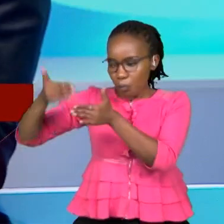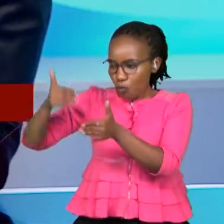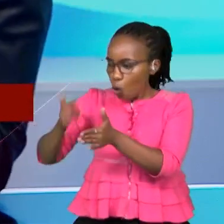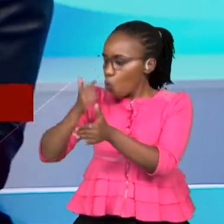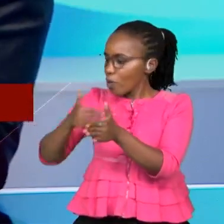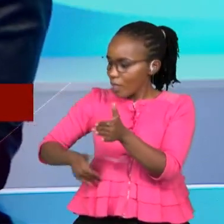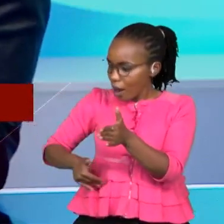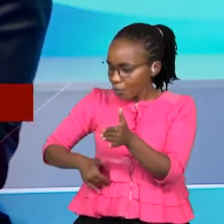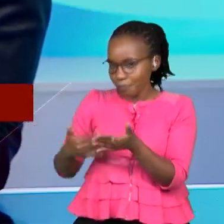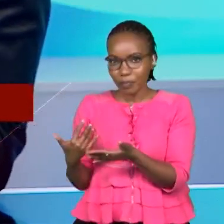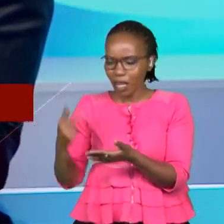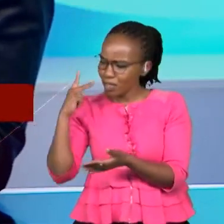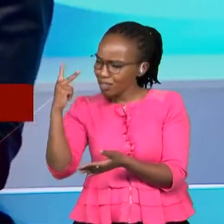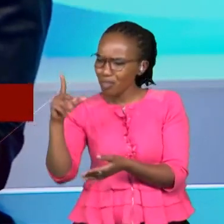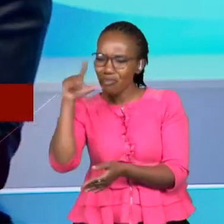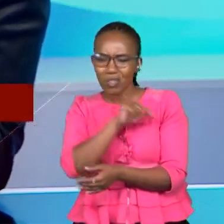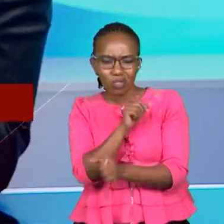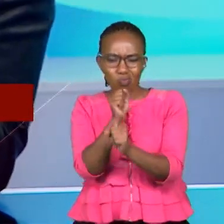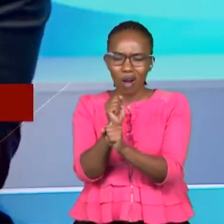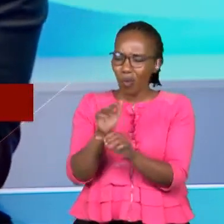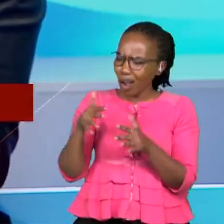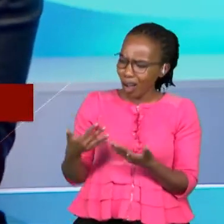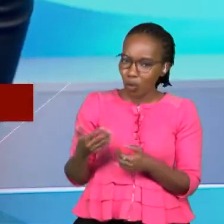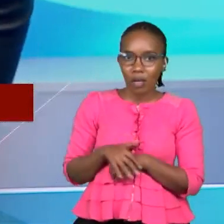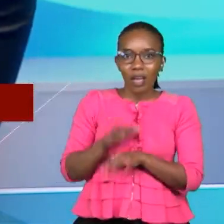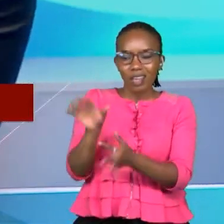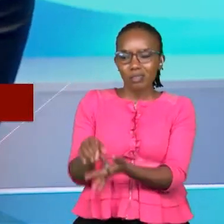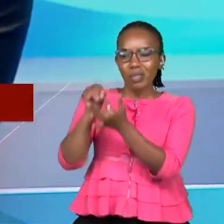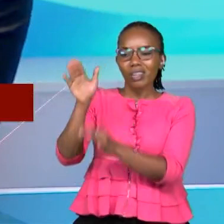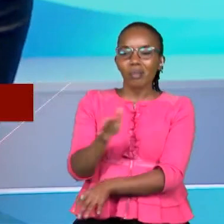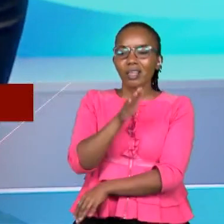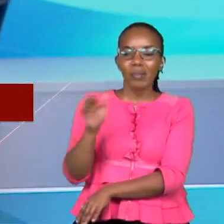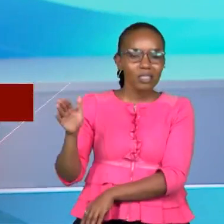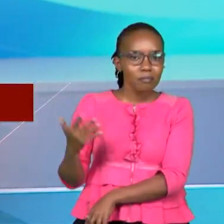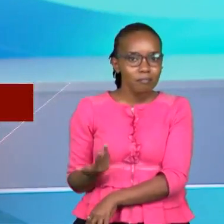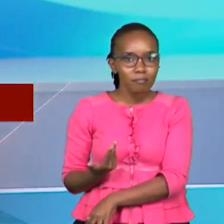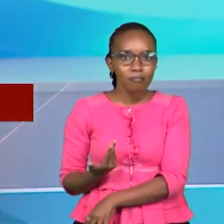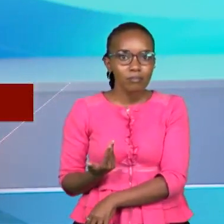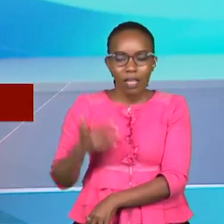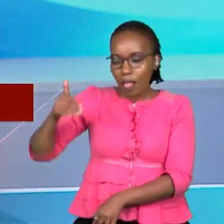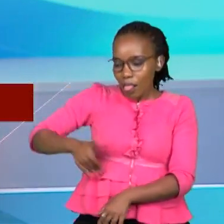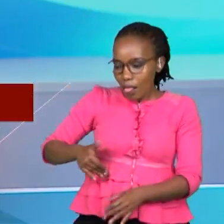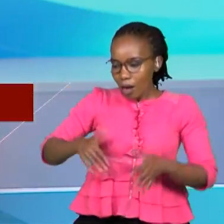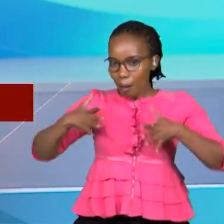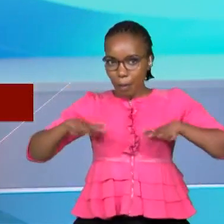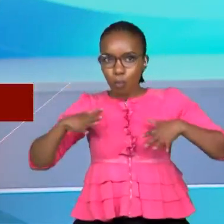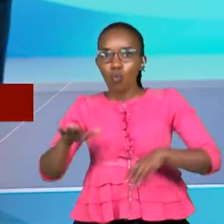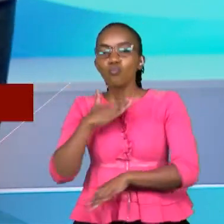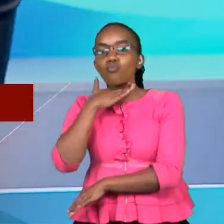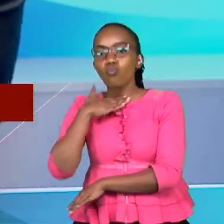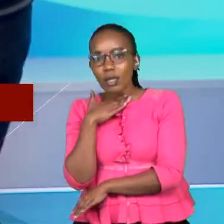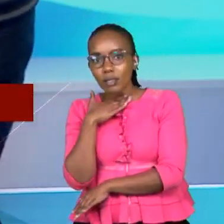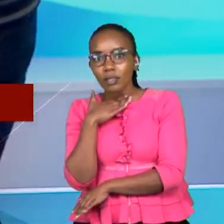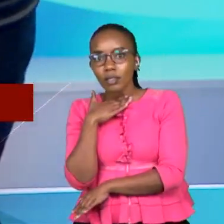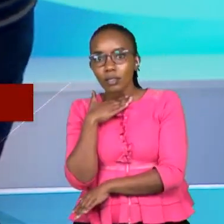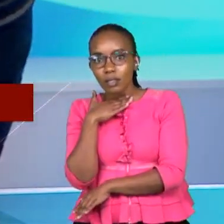young, and we have seen them and the way they have performed, and especially in parliament. These young people want to go